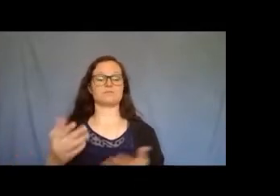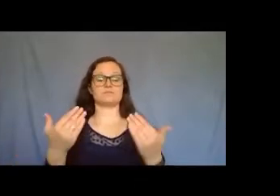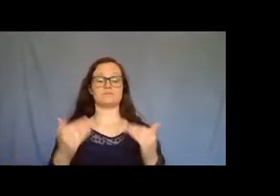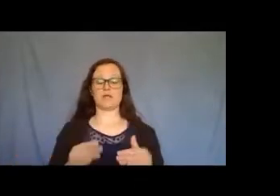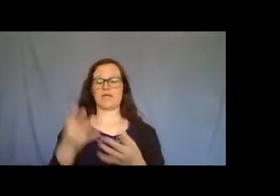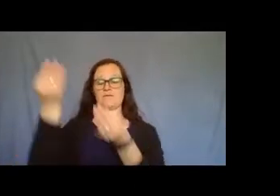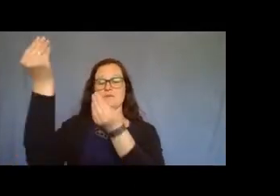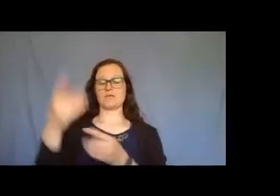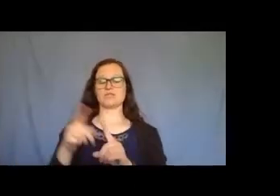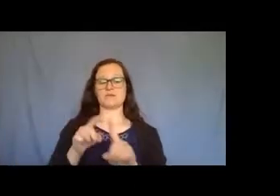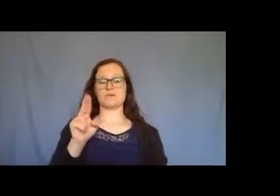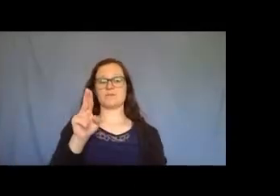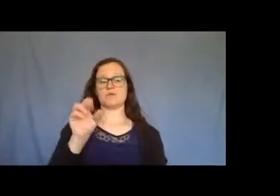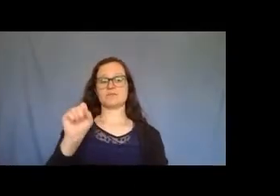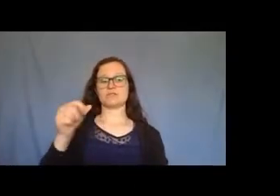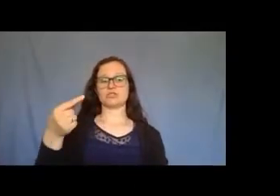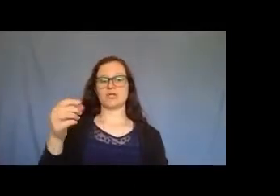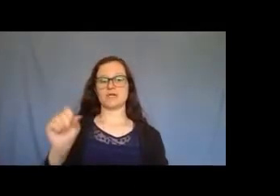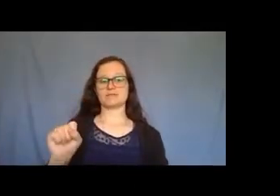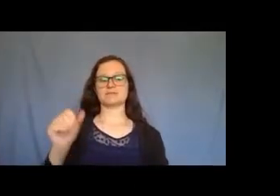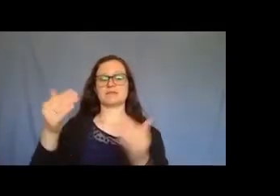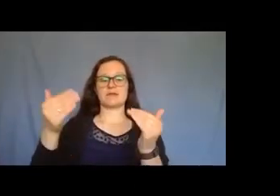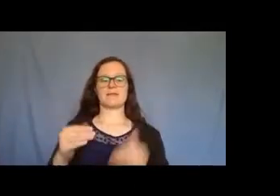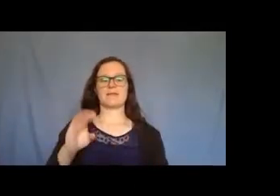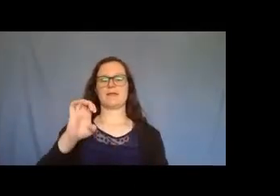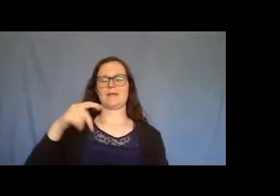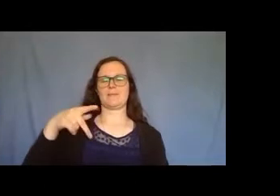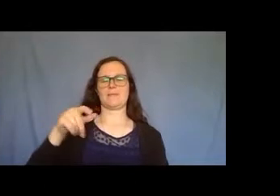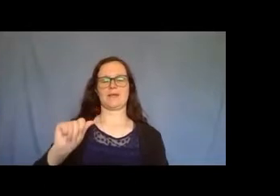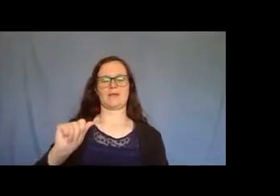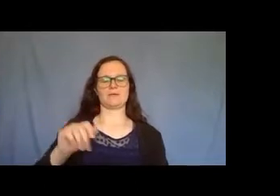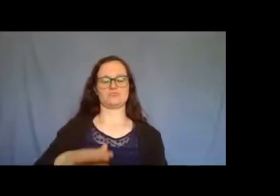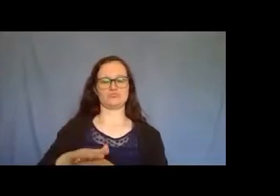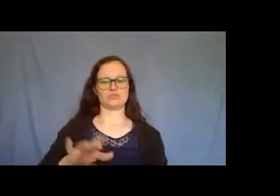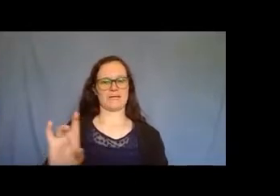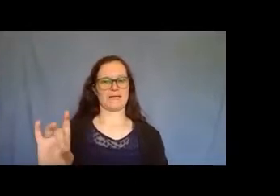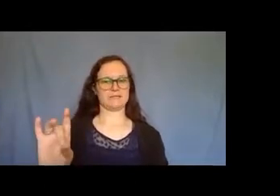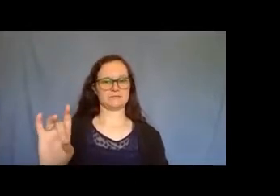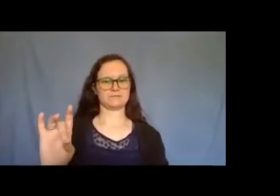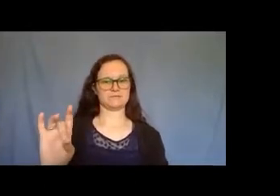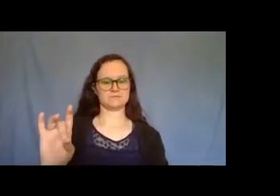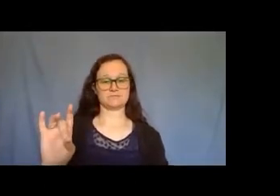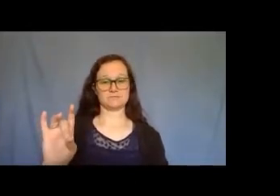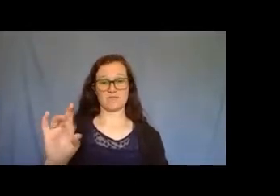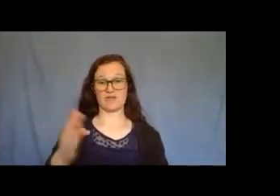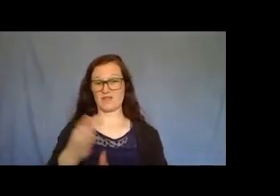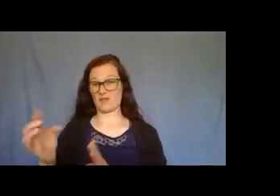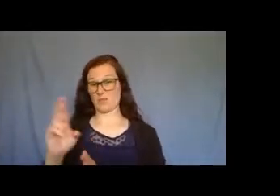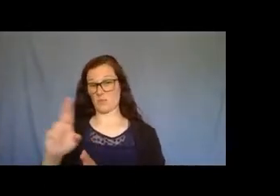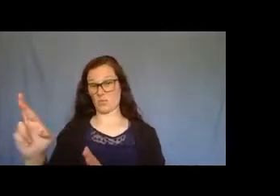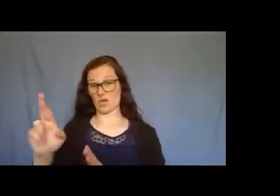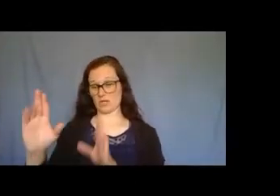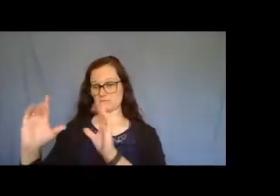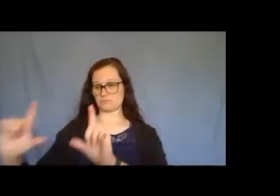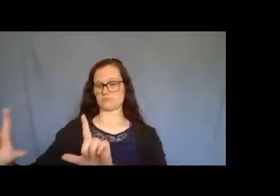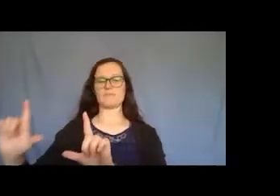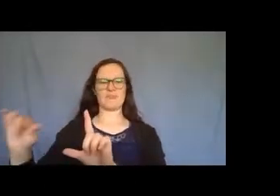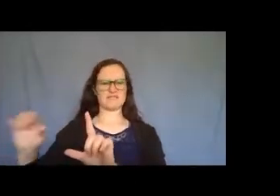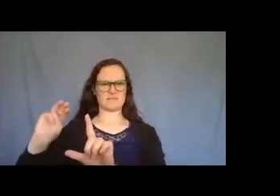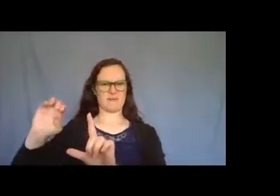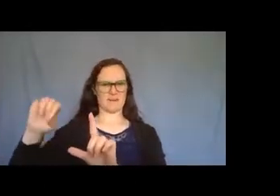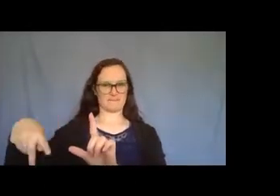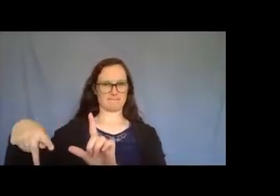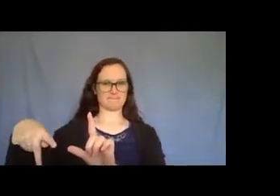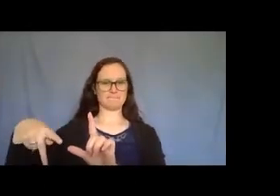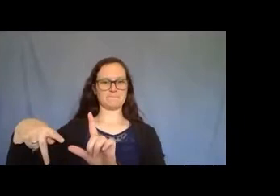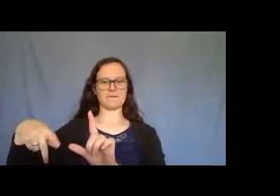and EPA Region 8. And on the right is a map of our rotating watersheds. And you